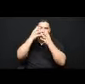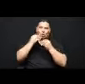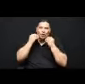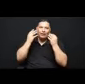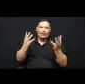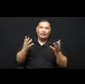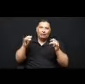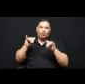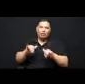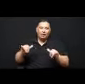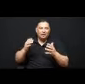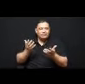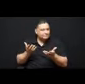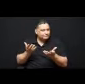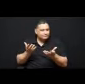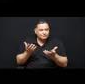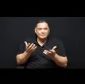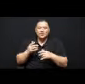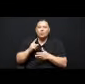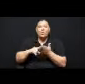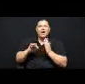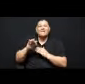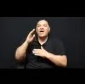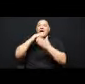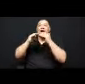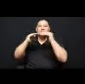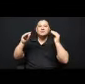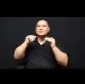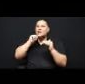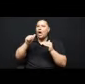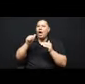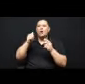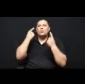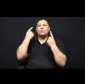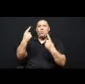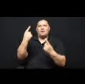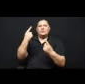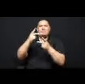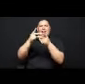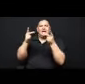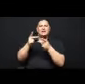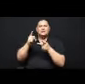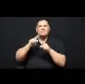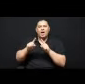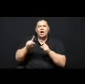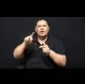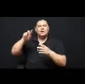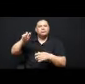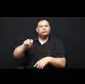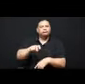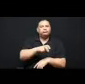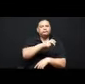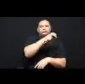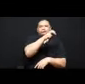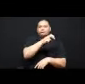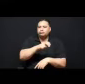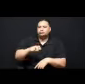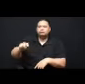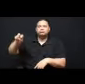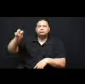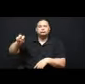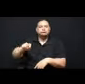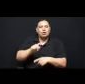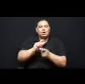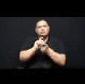a fixed destination, but a pendulum between one season and the next? See the